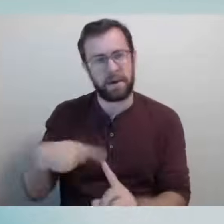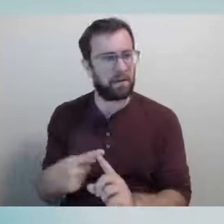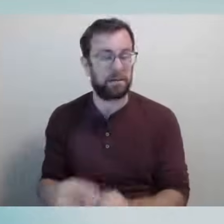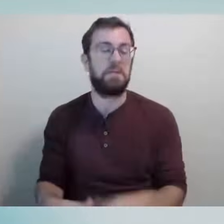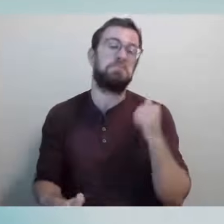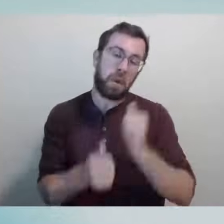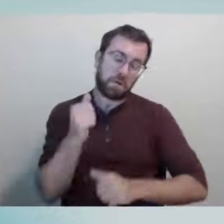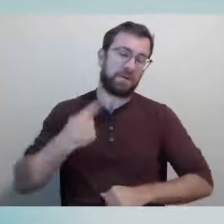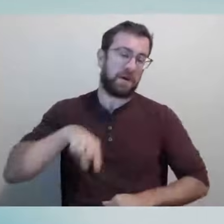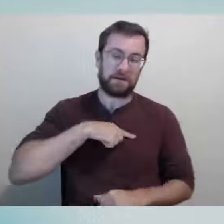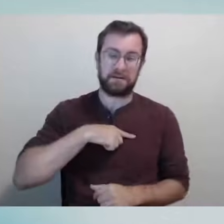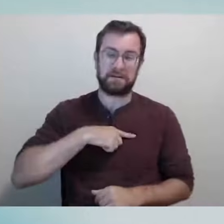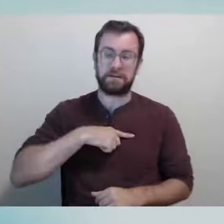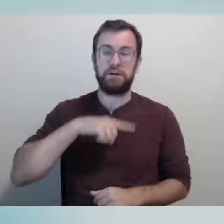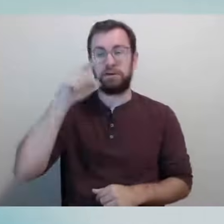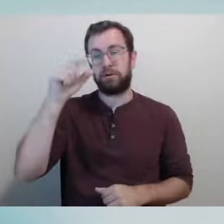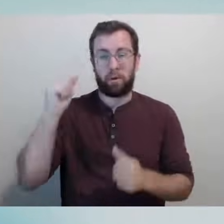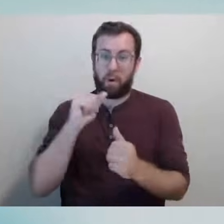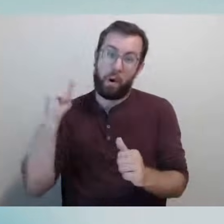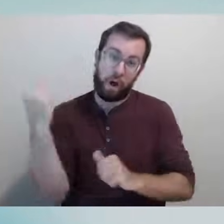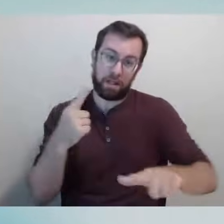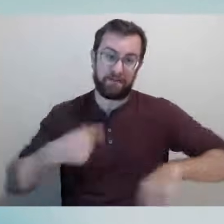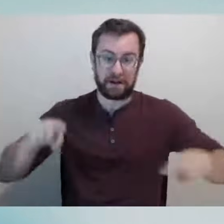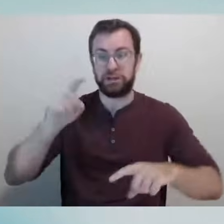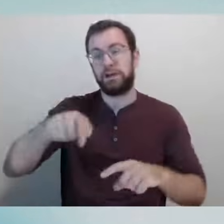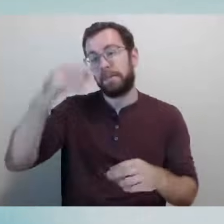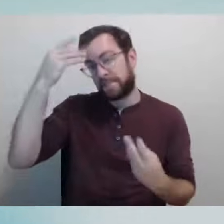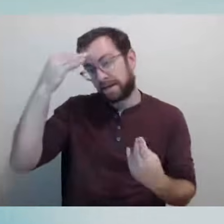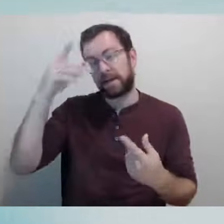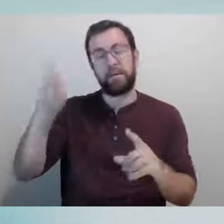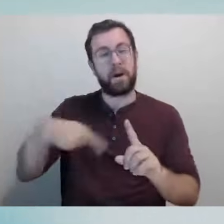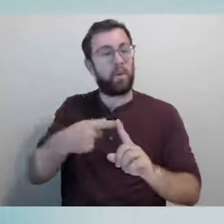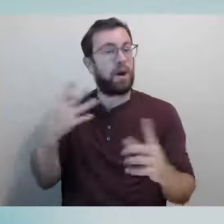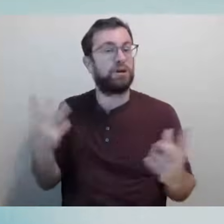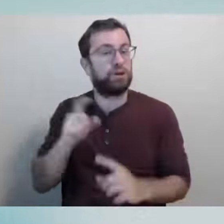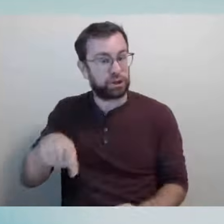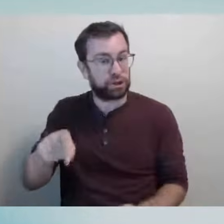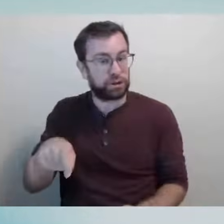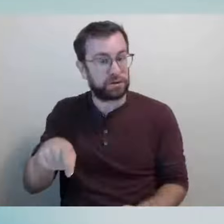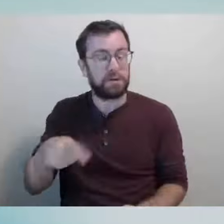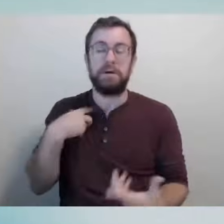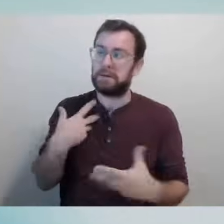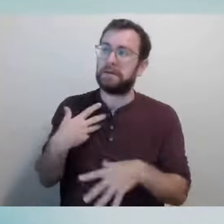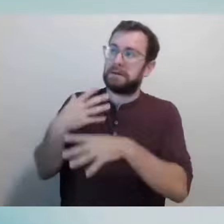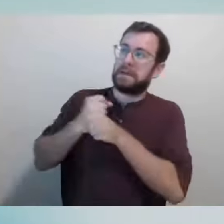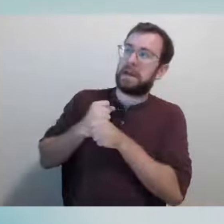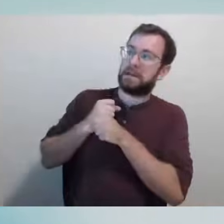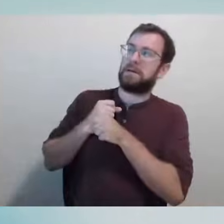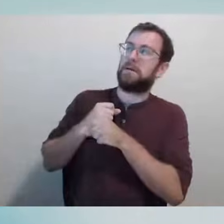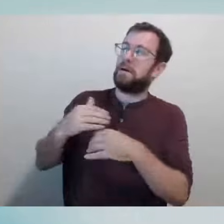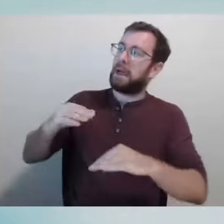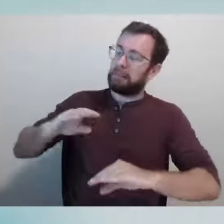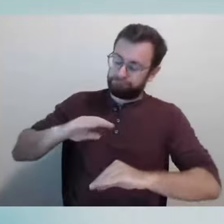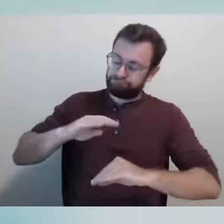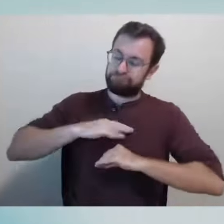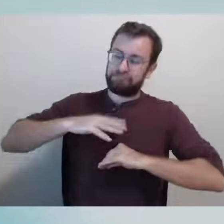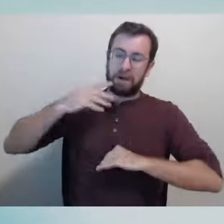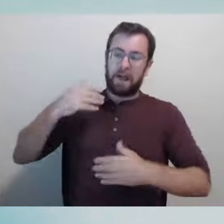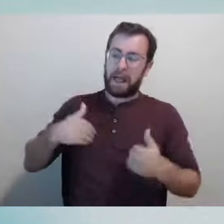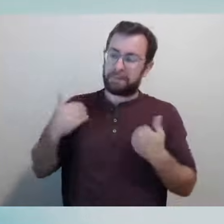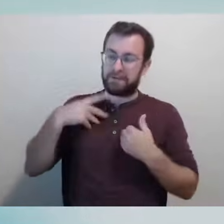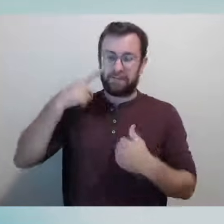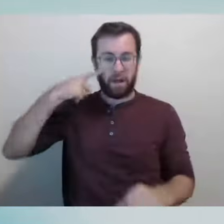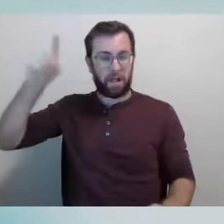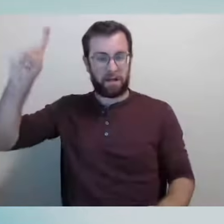of us, if not all of us, we should be thinking about what? To gain the pleasure and reward from our Creator. So you're already in